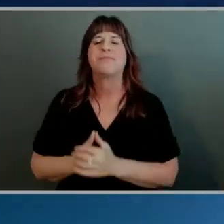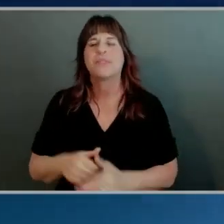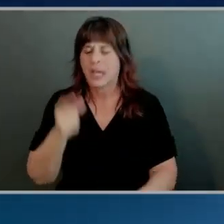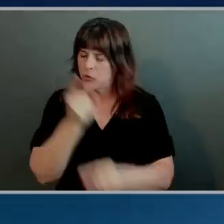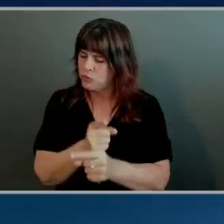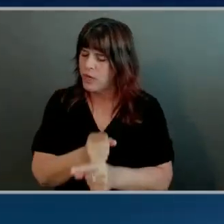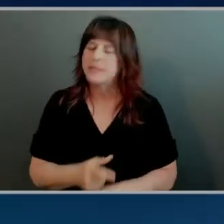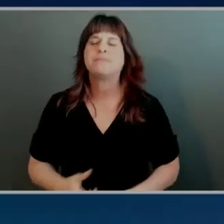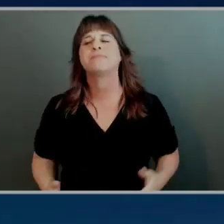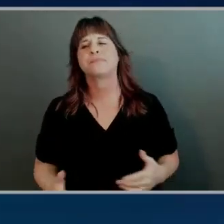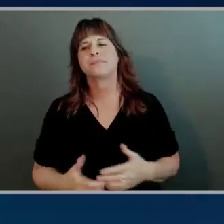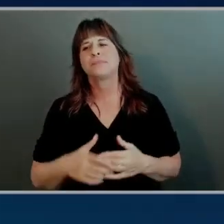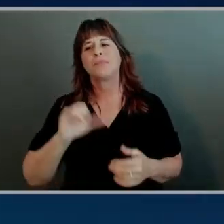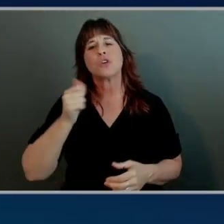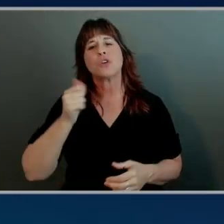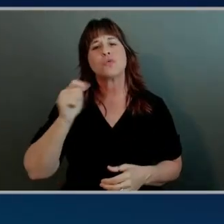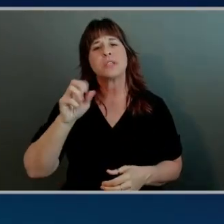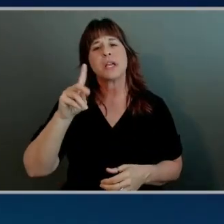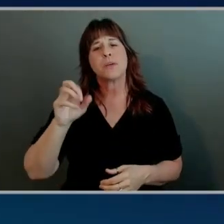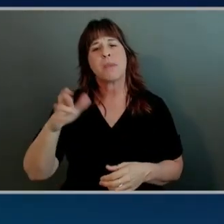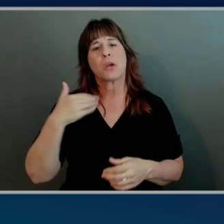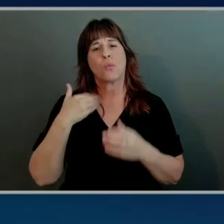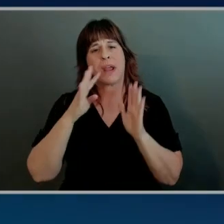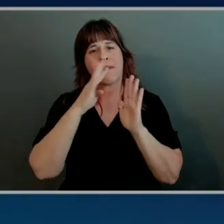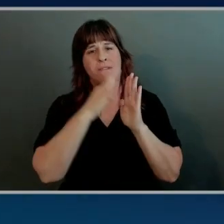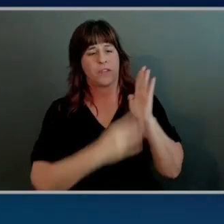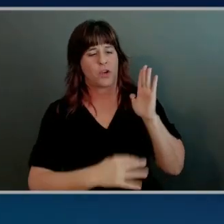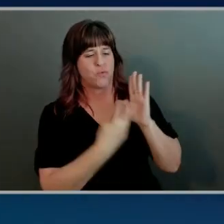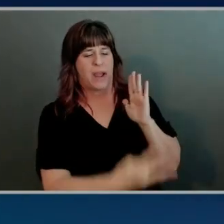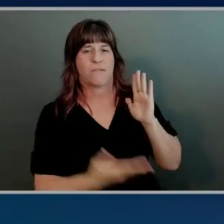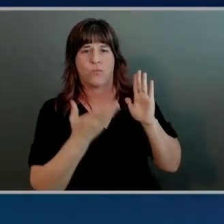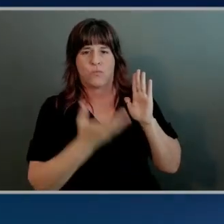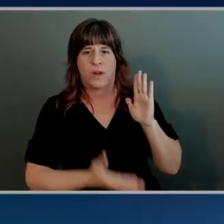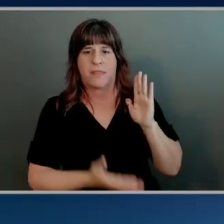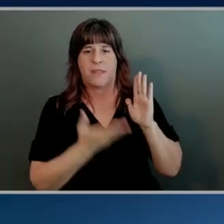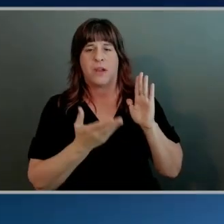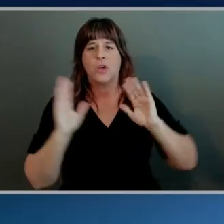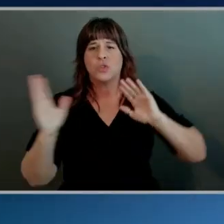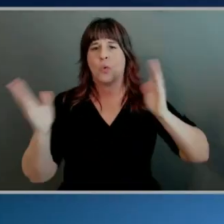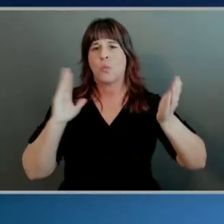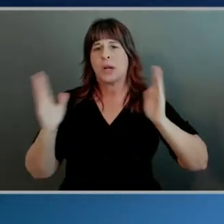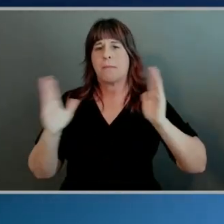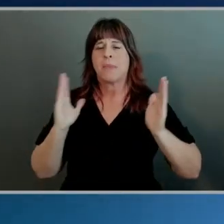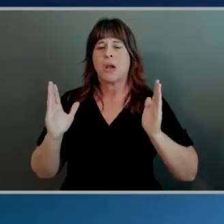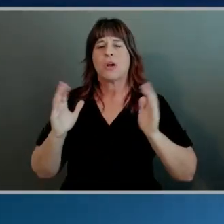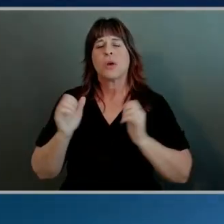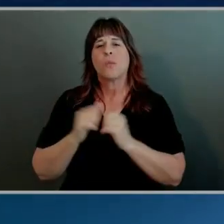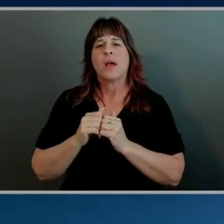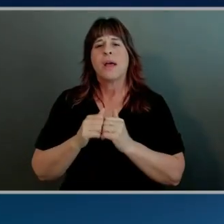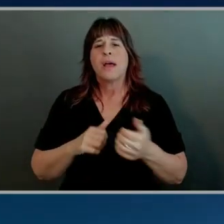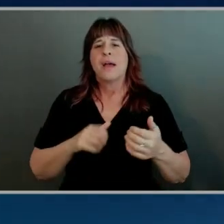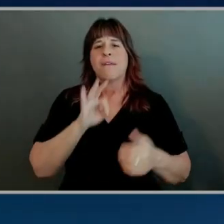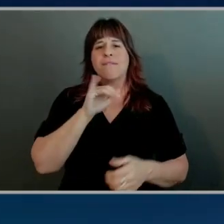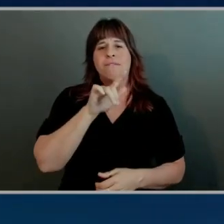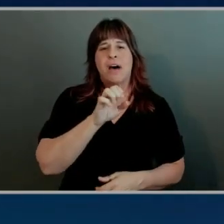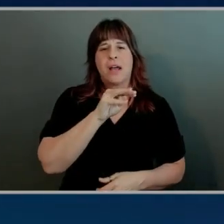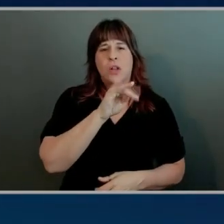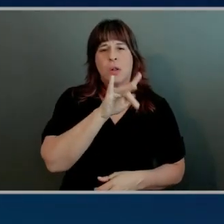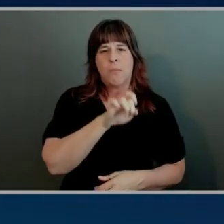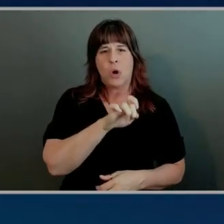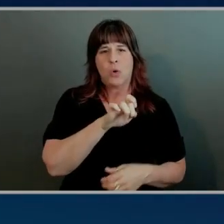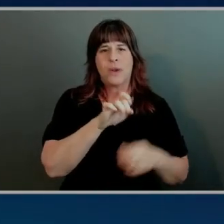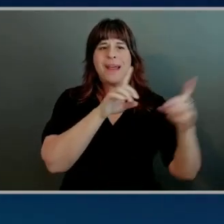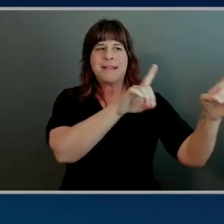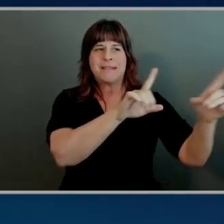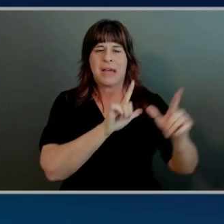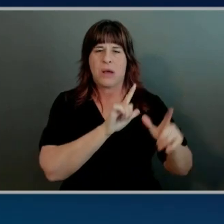the SageMaker, and then we have down here, here's our graphs. Okay. So what we're comparing here is the difference between file mode, which it downloads